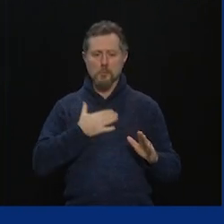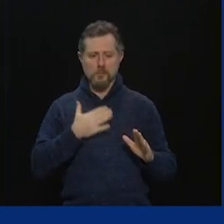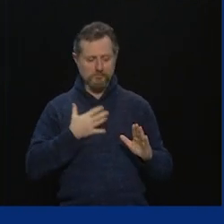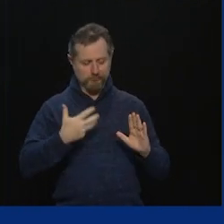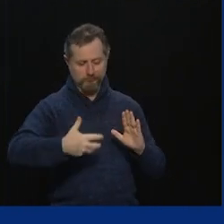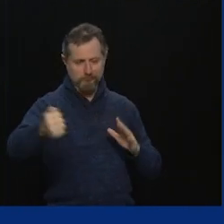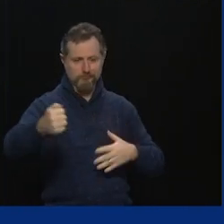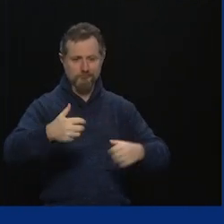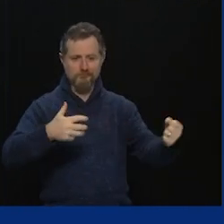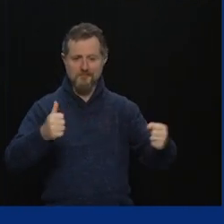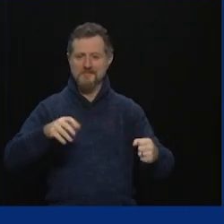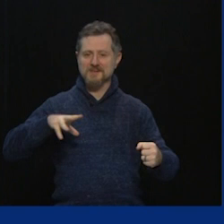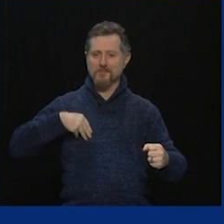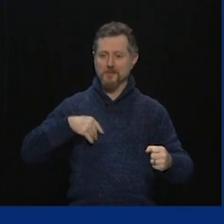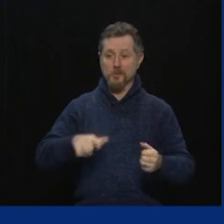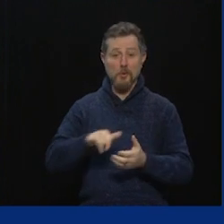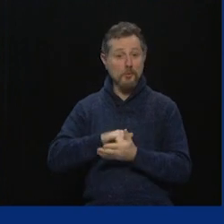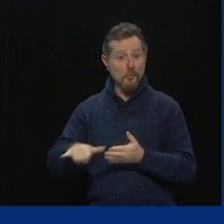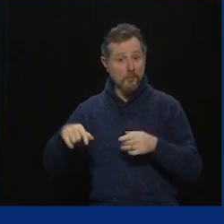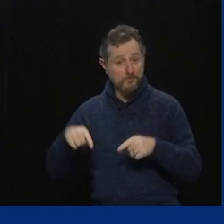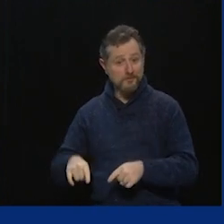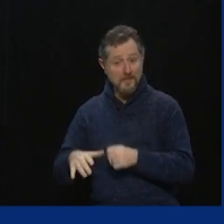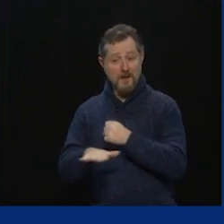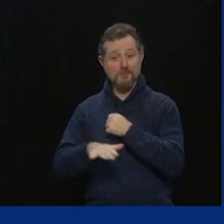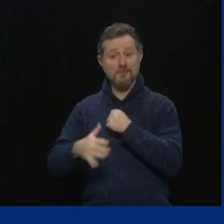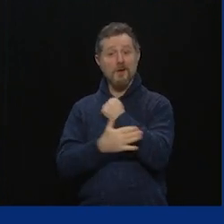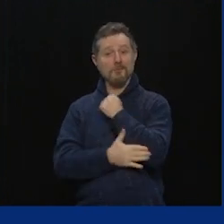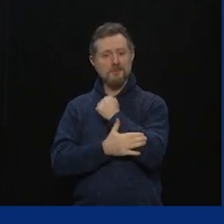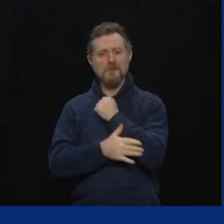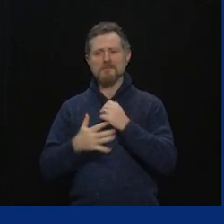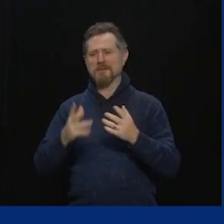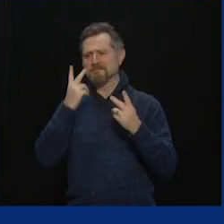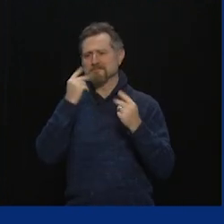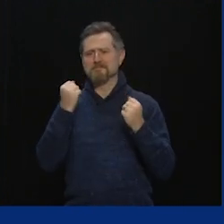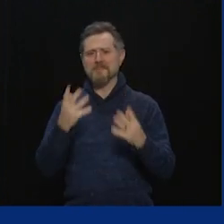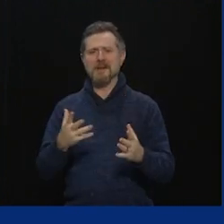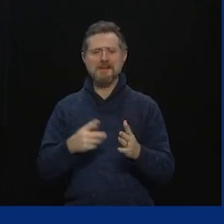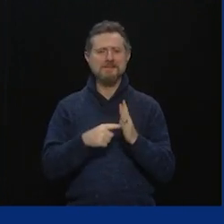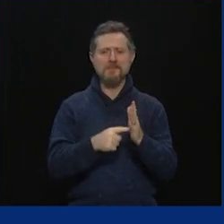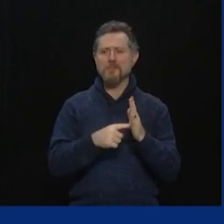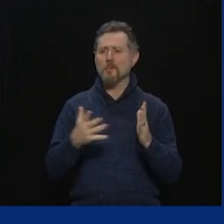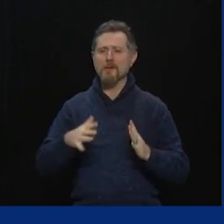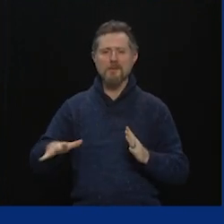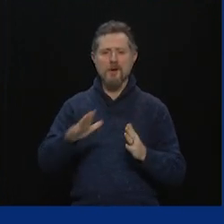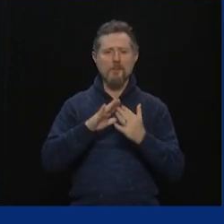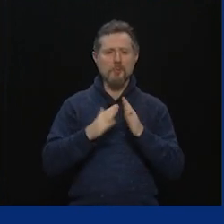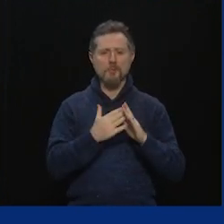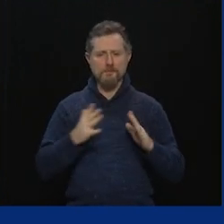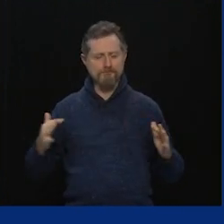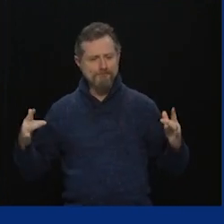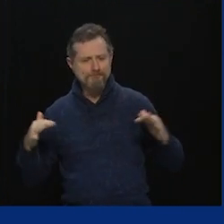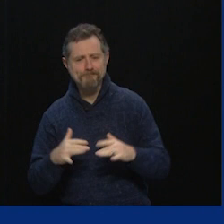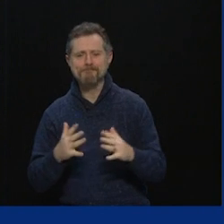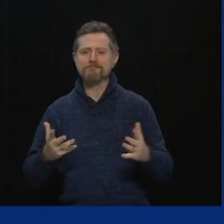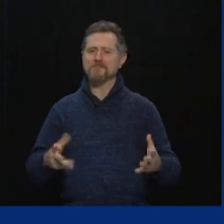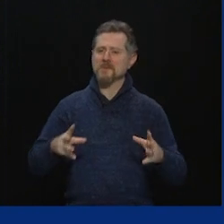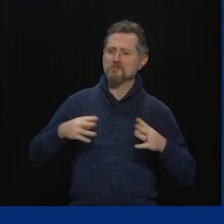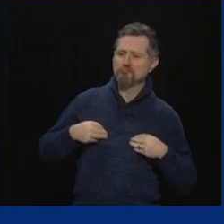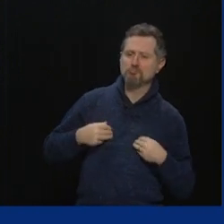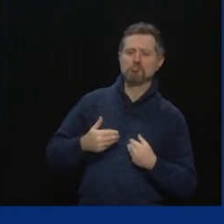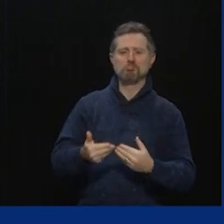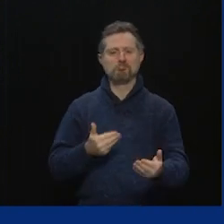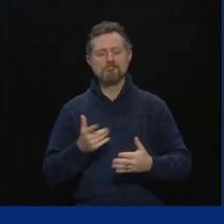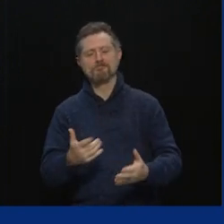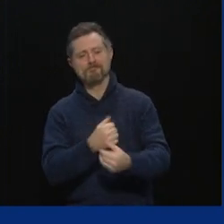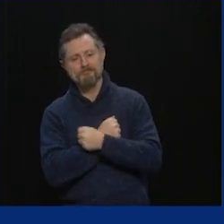here in New York and across the country, I have seen so many examples of communities coming together to embrace our Afghan